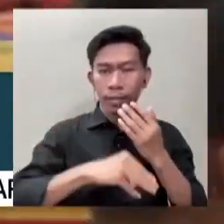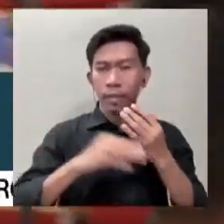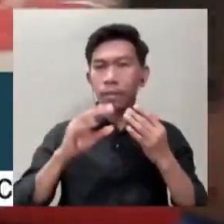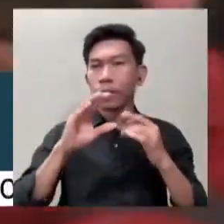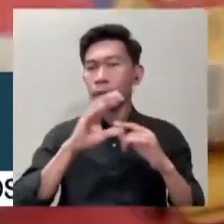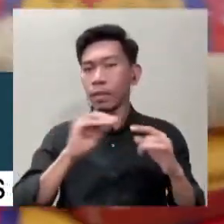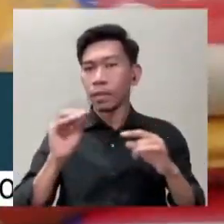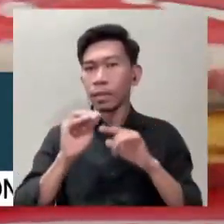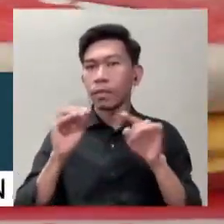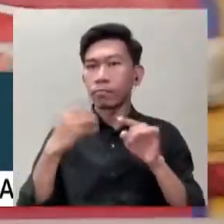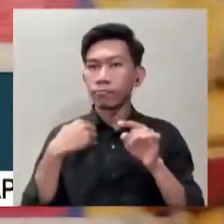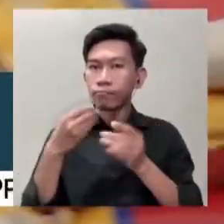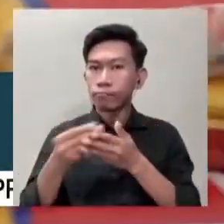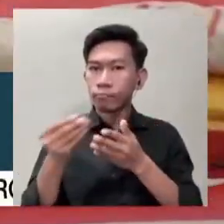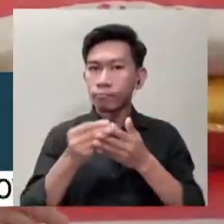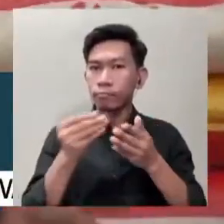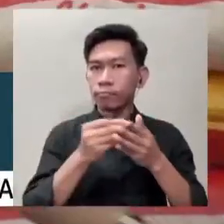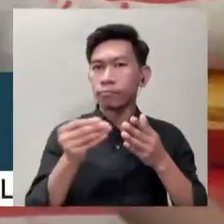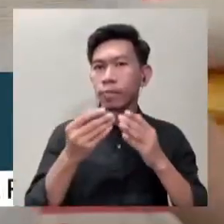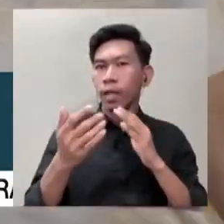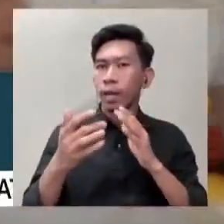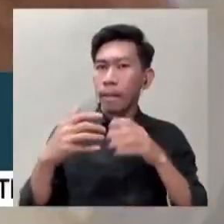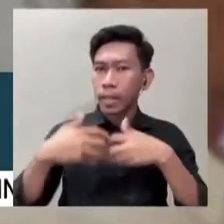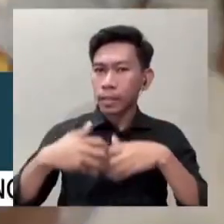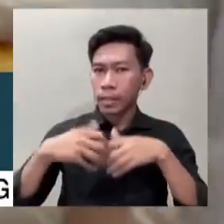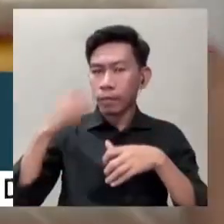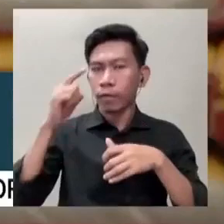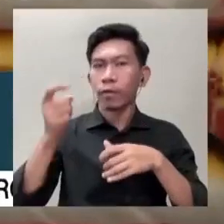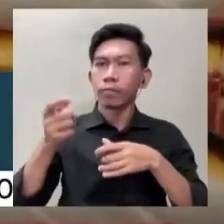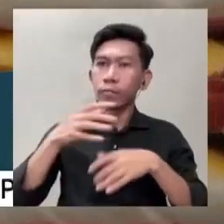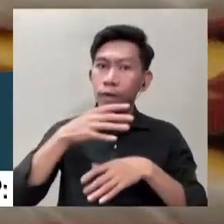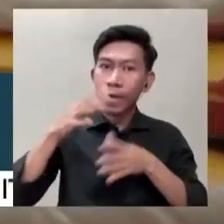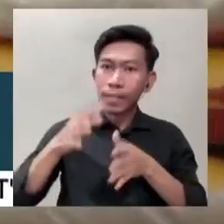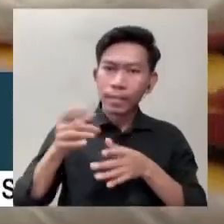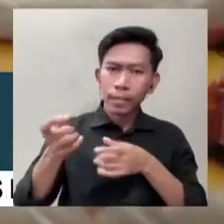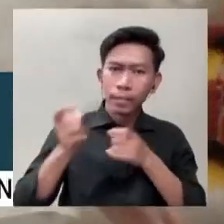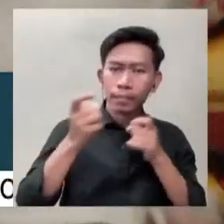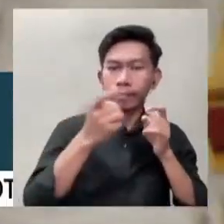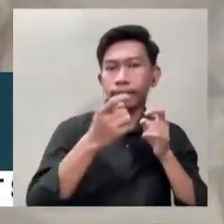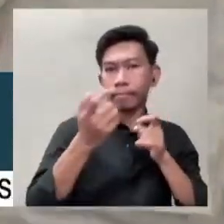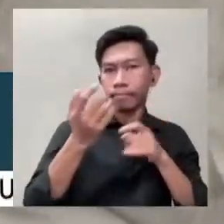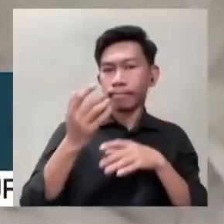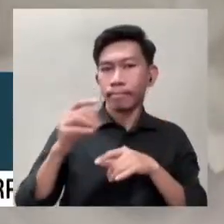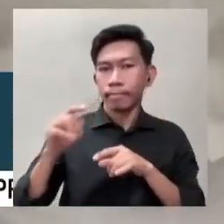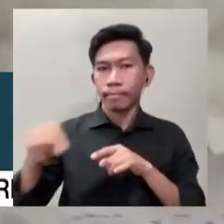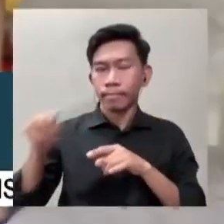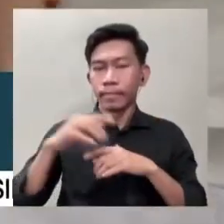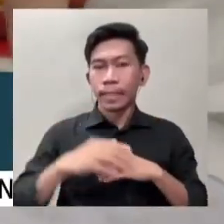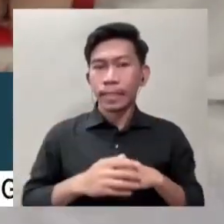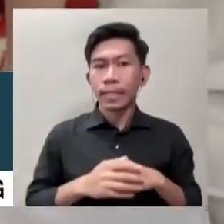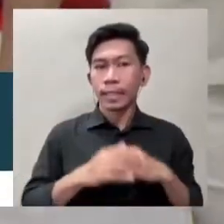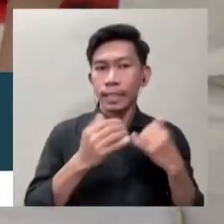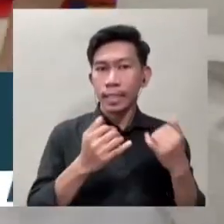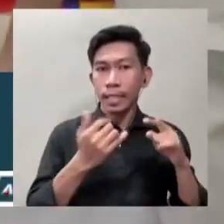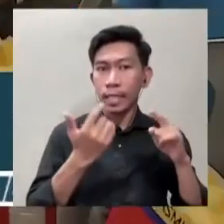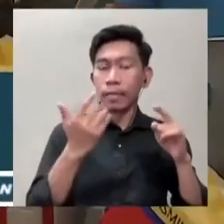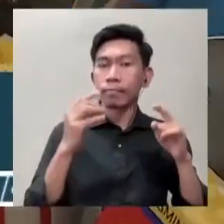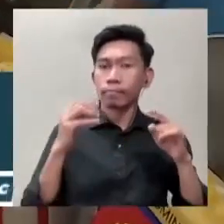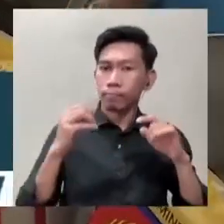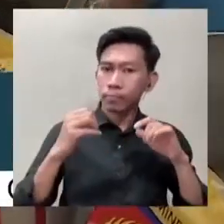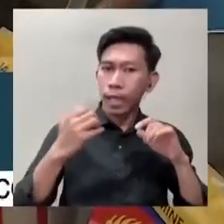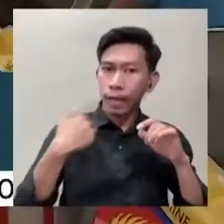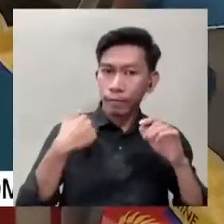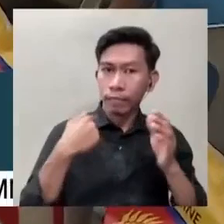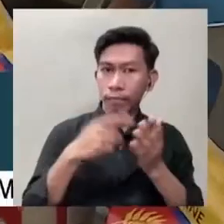agricultural machineries for farmers and fisherfolk. The president says the House of Representatives has also agreed to come up with a program wherein